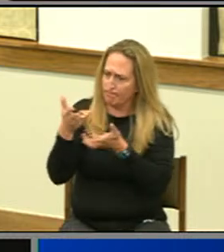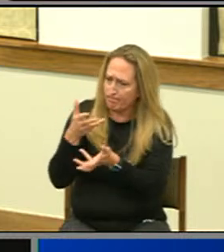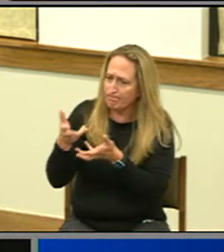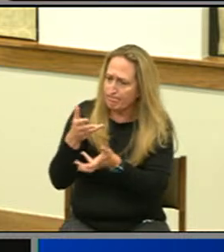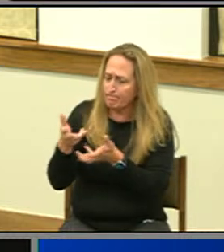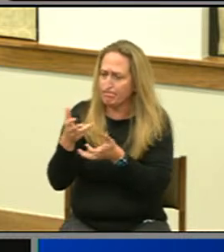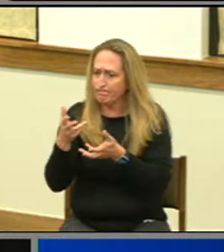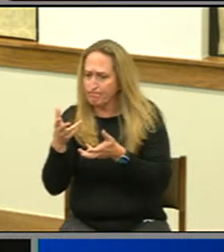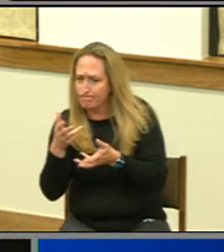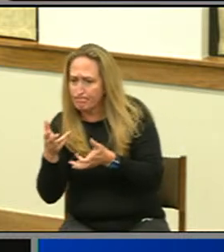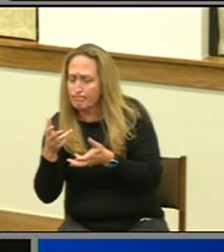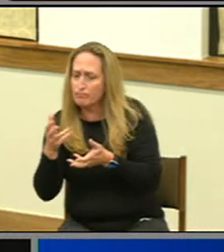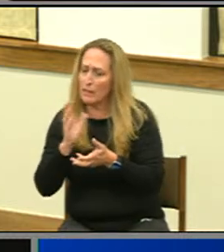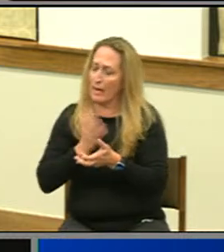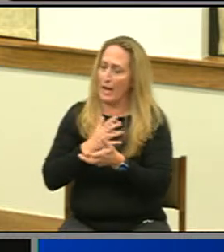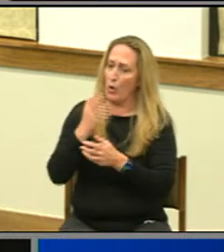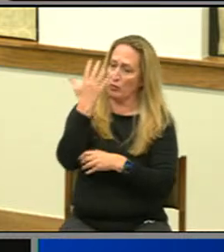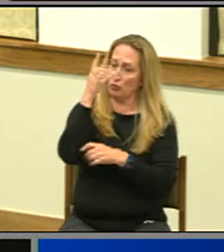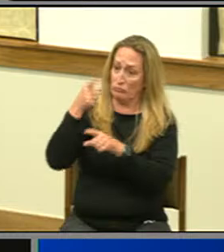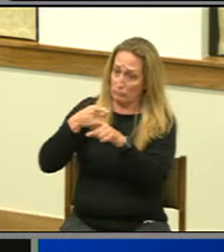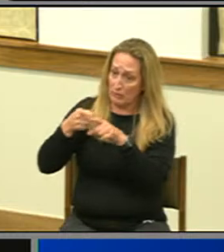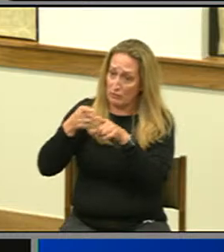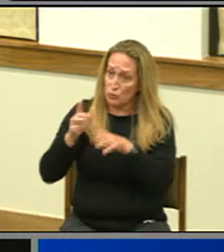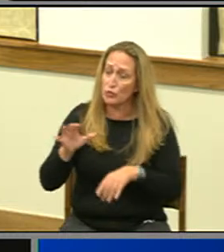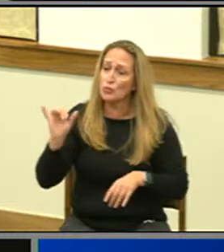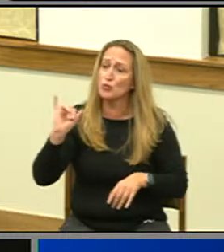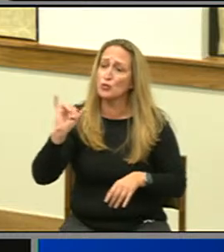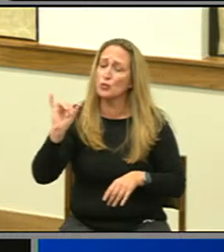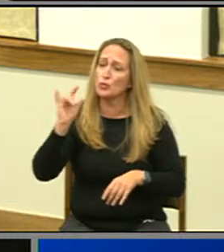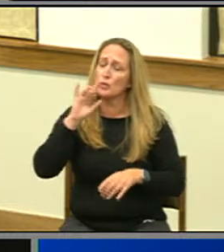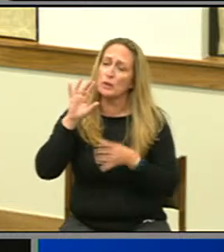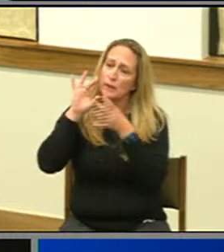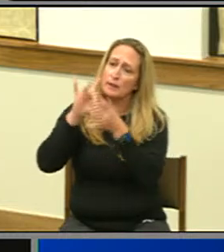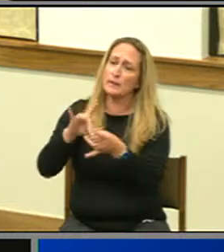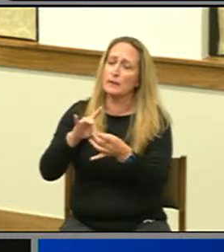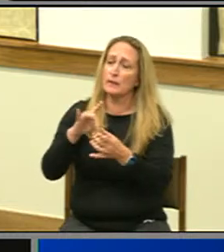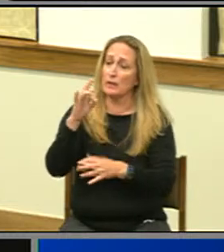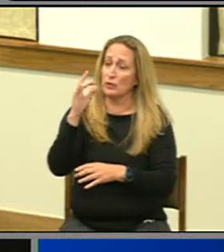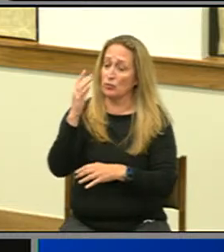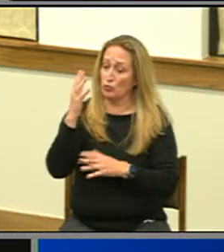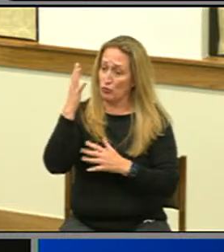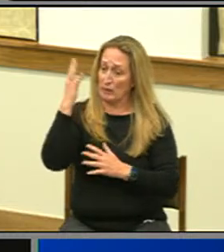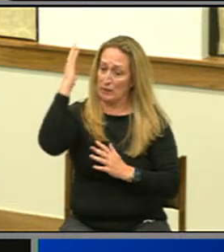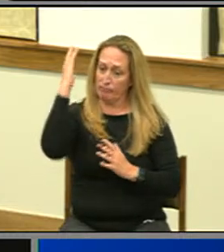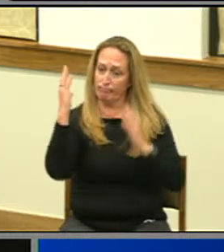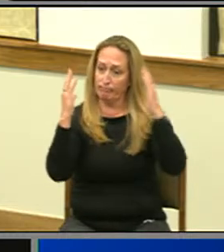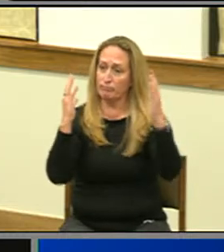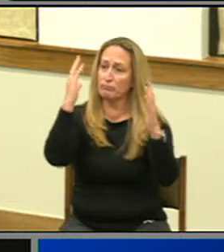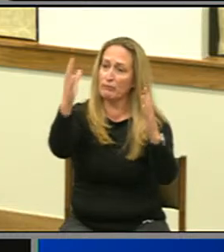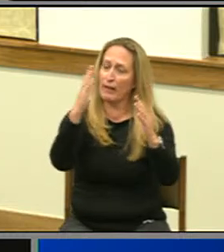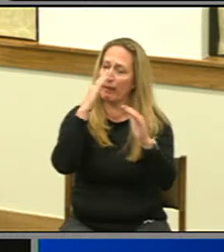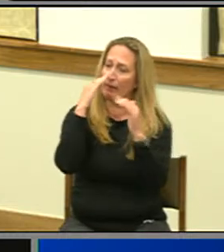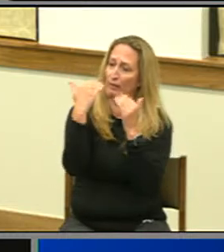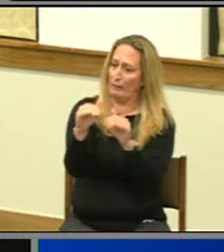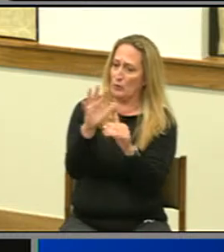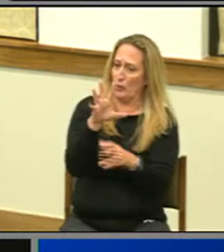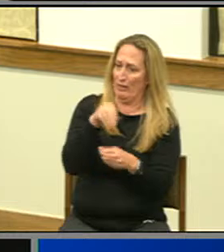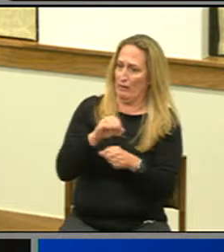forestry department and our arborists in terms of the street trees in the limits of the